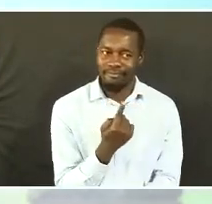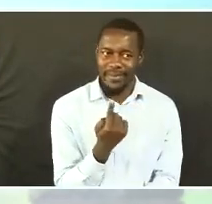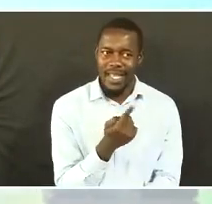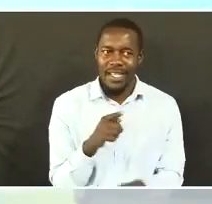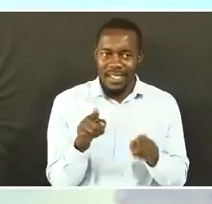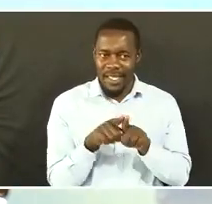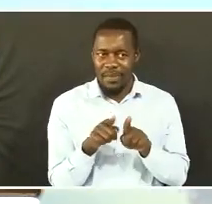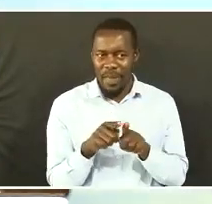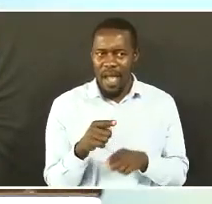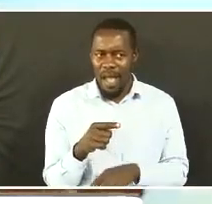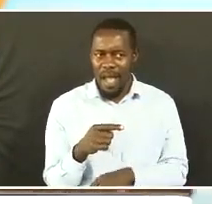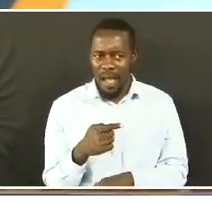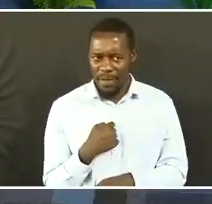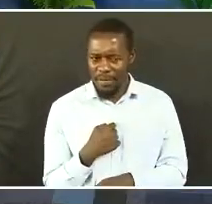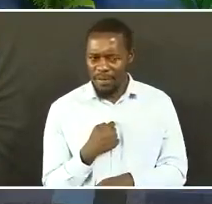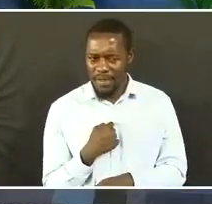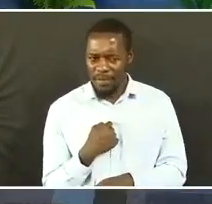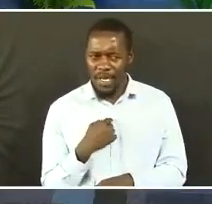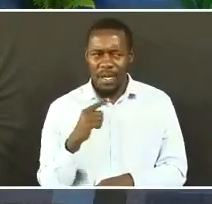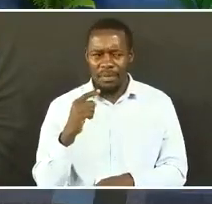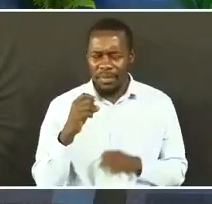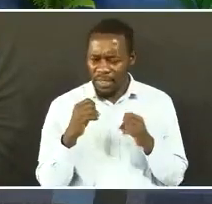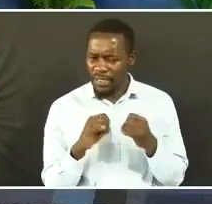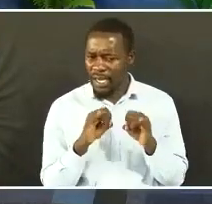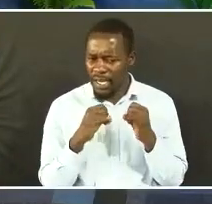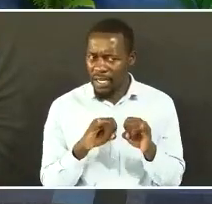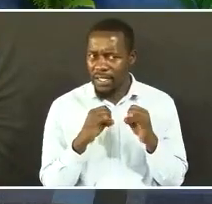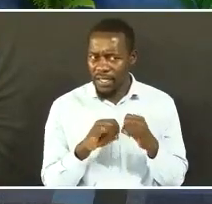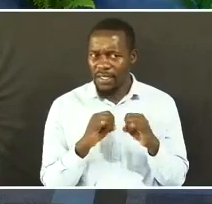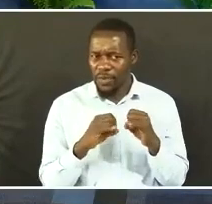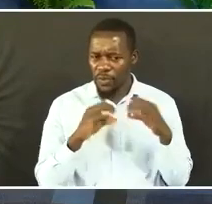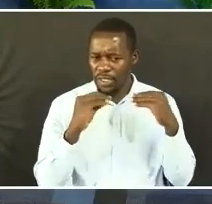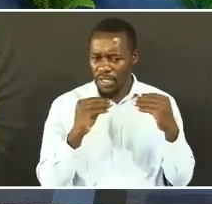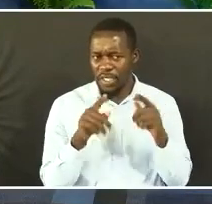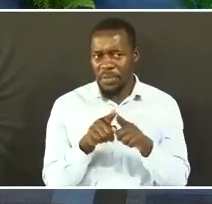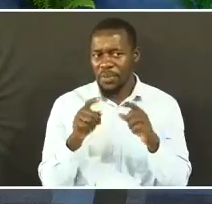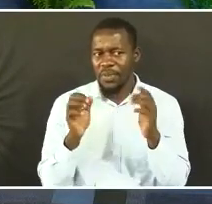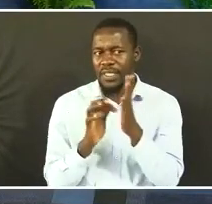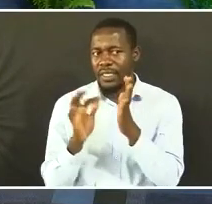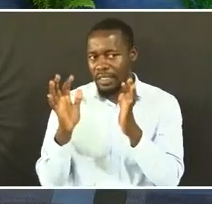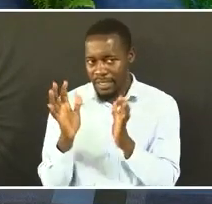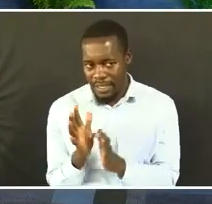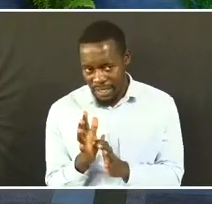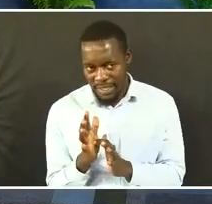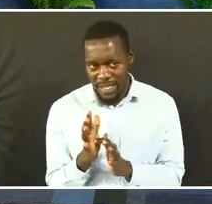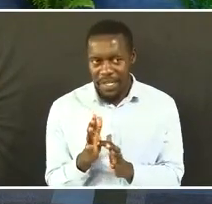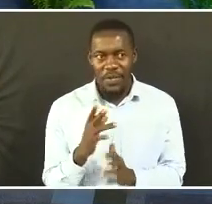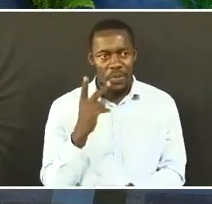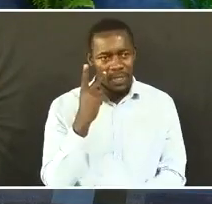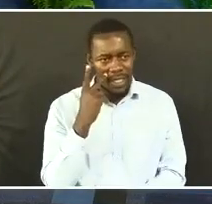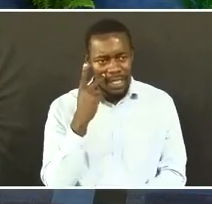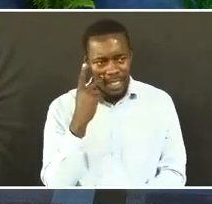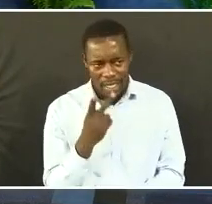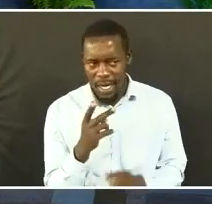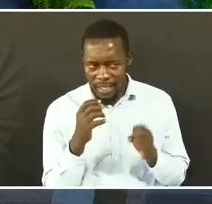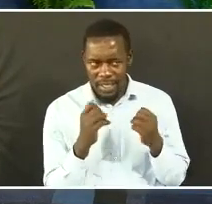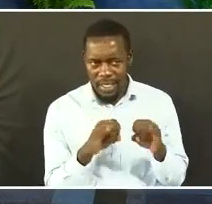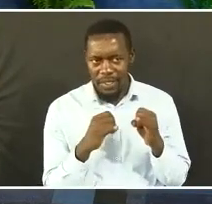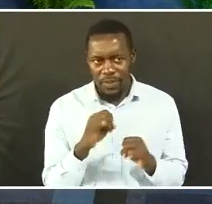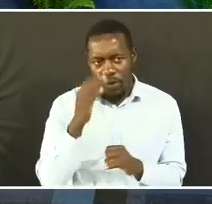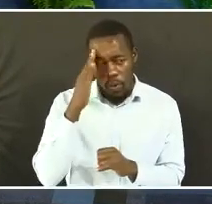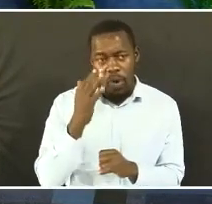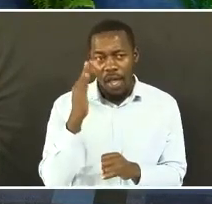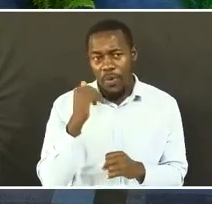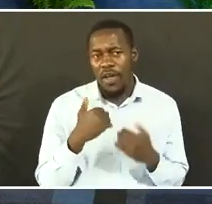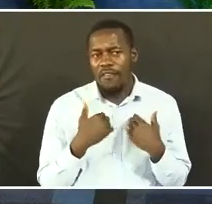the imagination of the kids and hopefully the imagination of adults in church today to see and to try and imagine, because there are so many